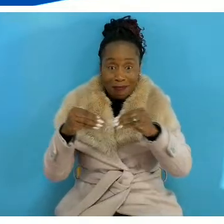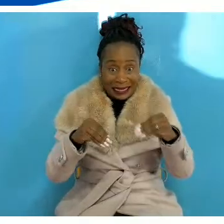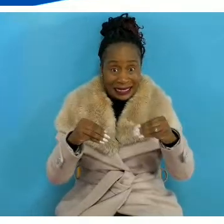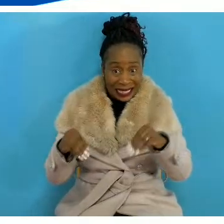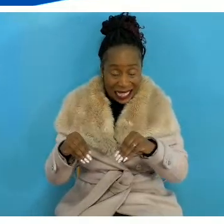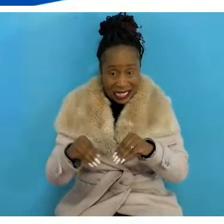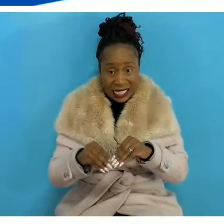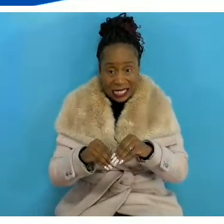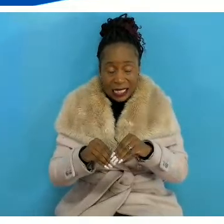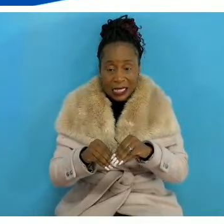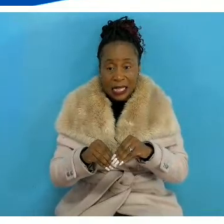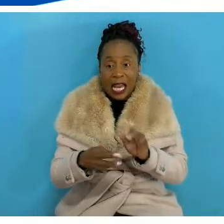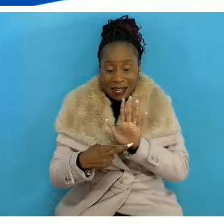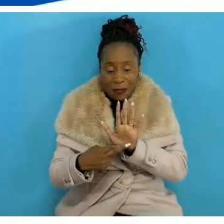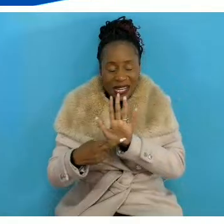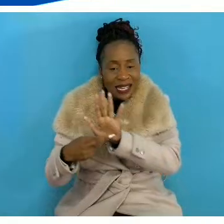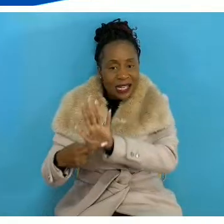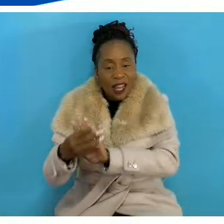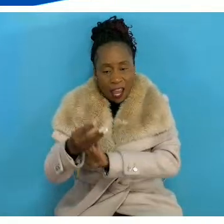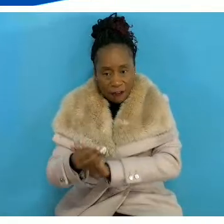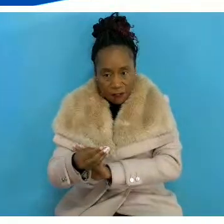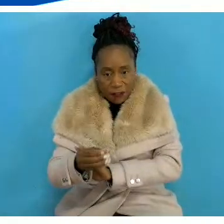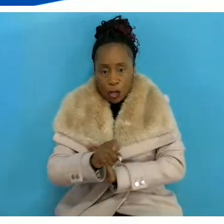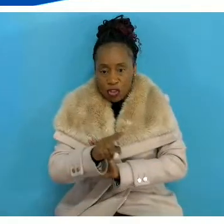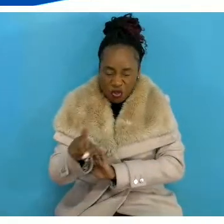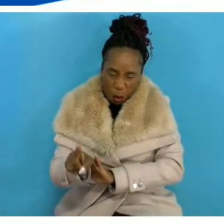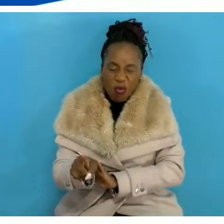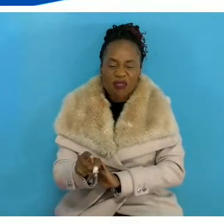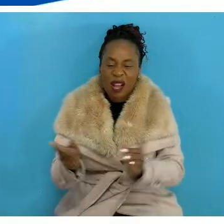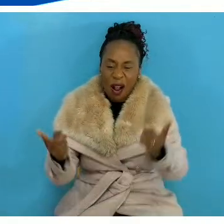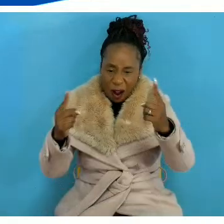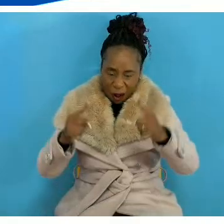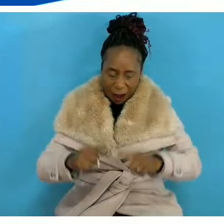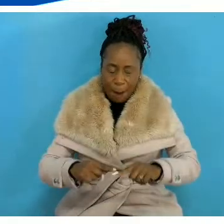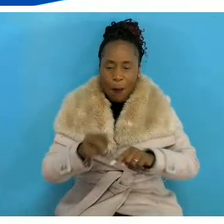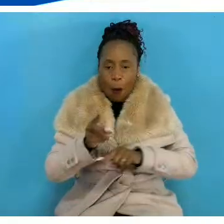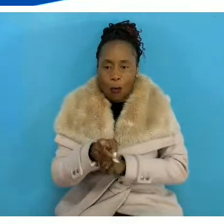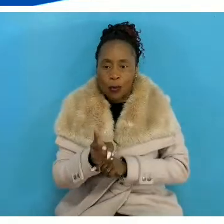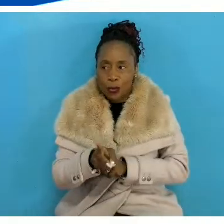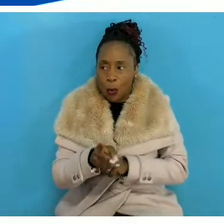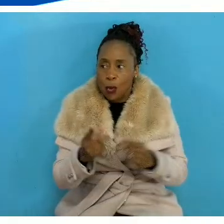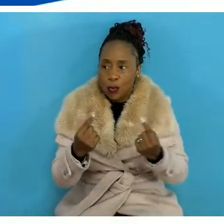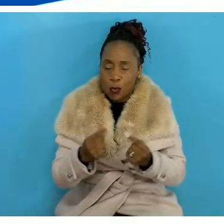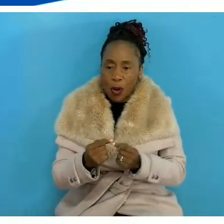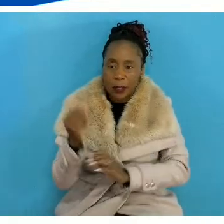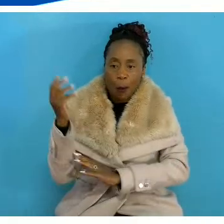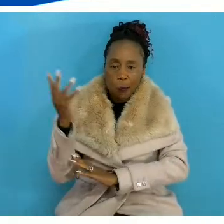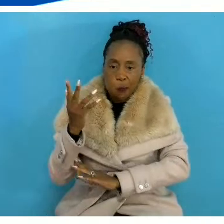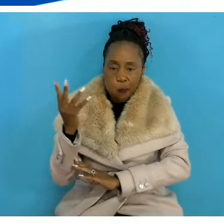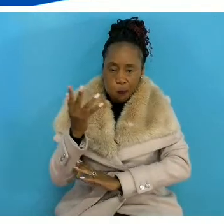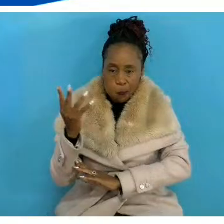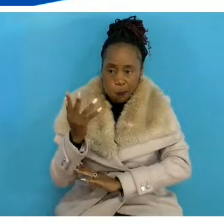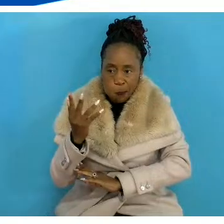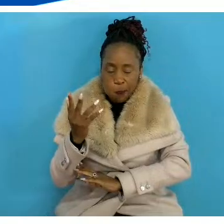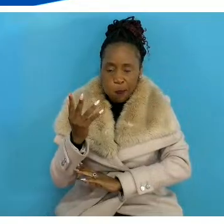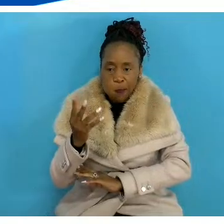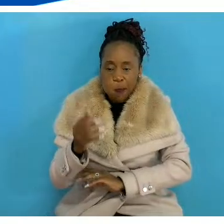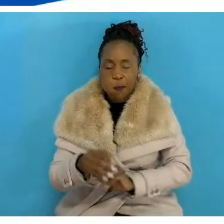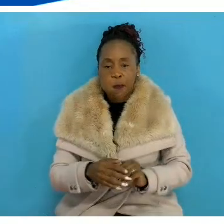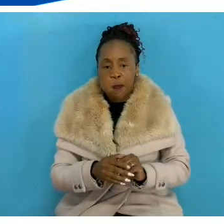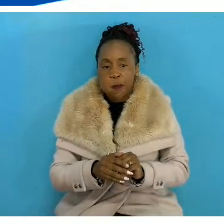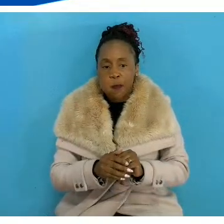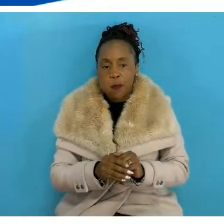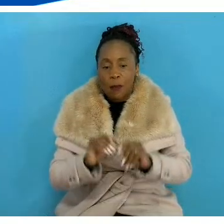also have representatives who will obviously come forth to present on the